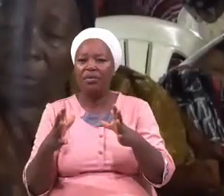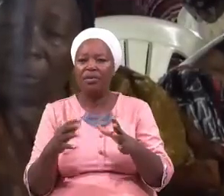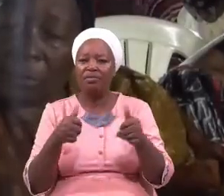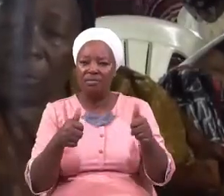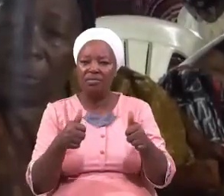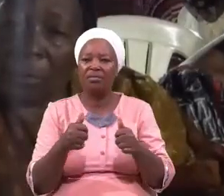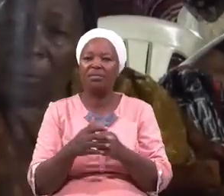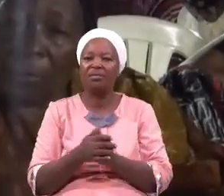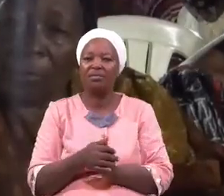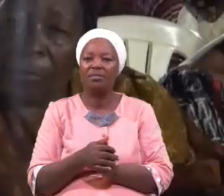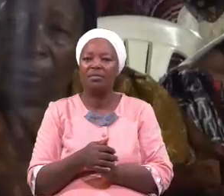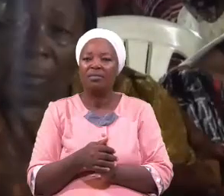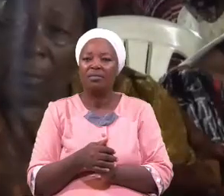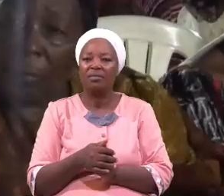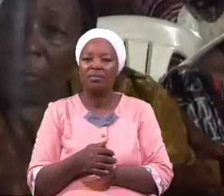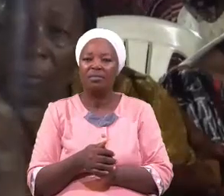back.